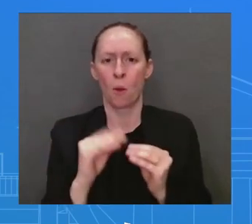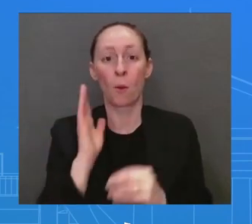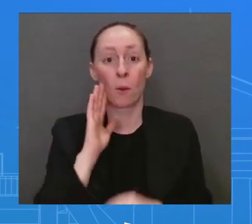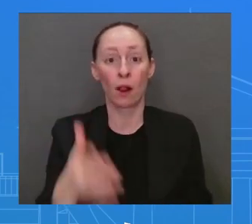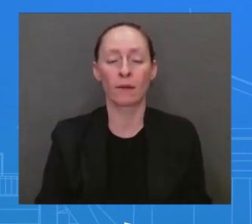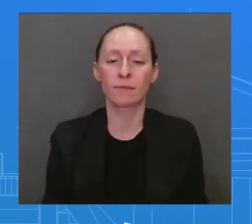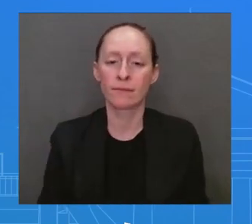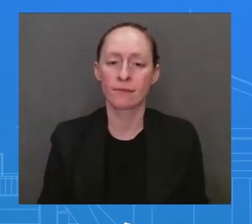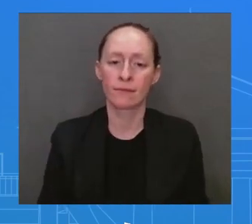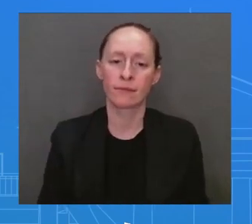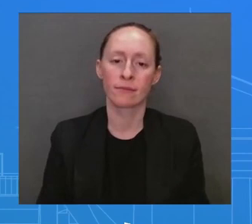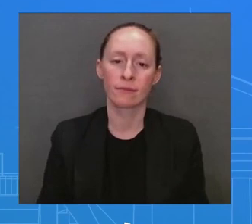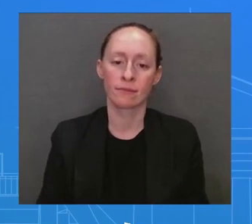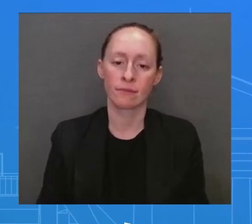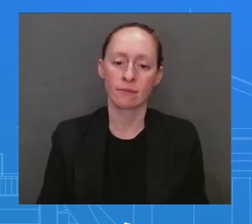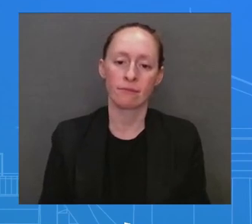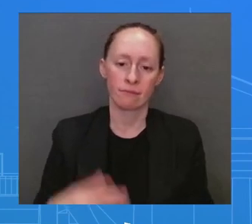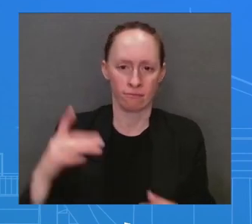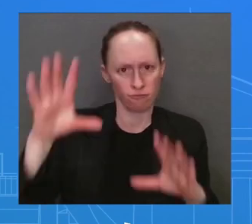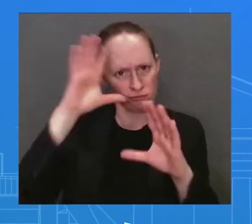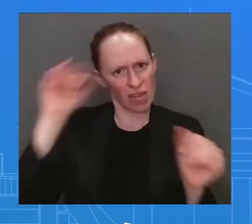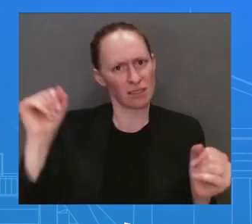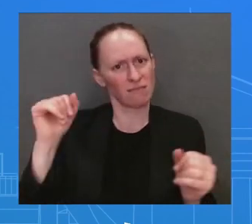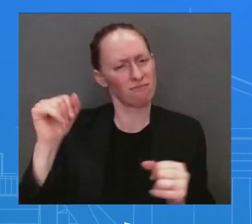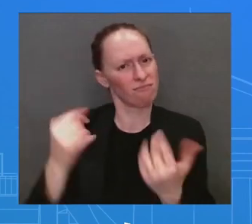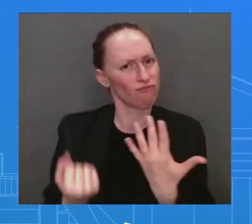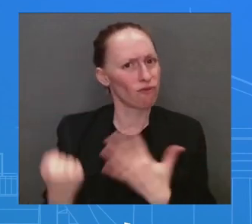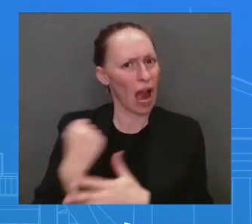for the president as well. That is critical